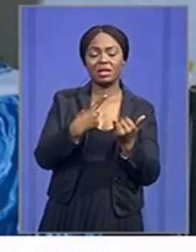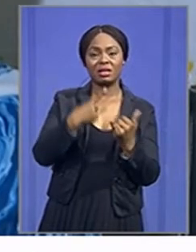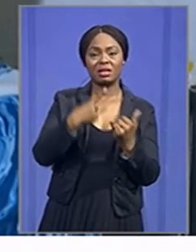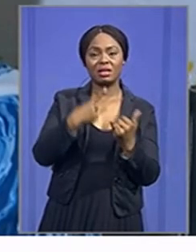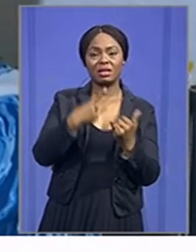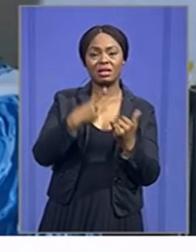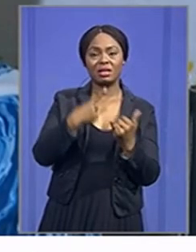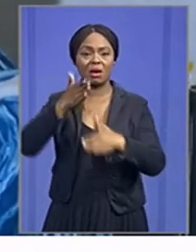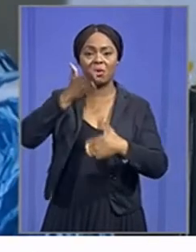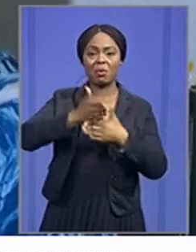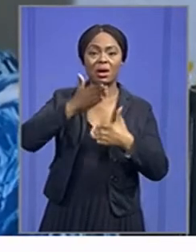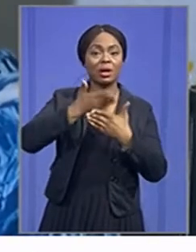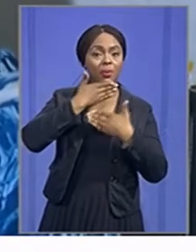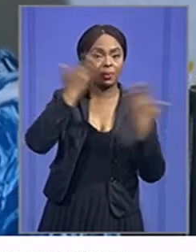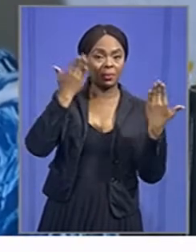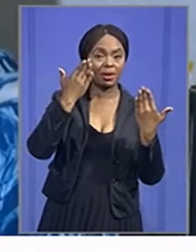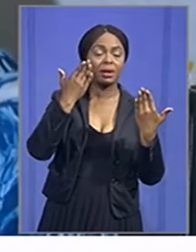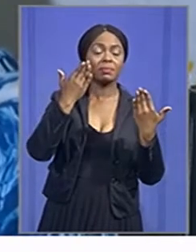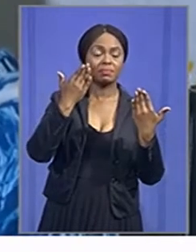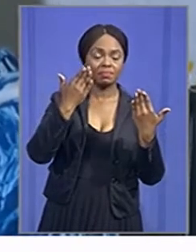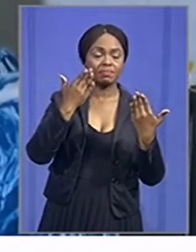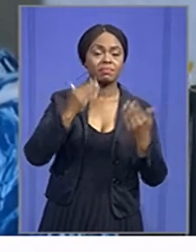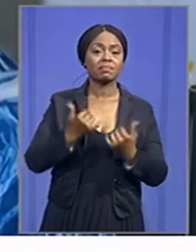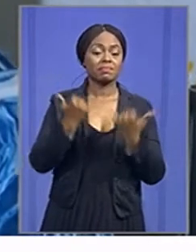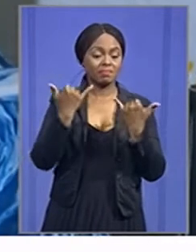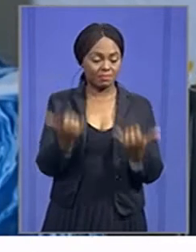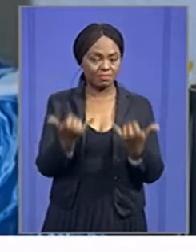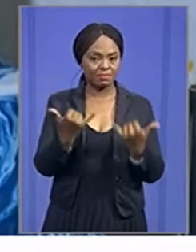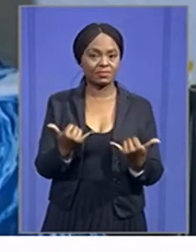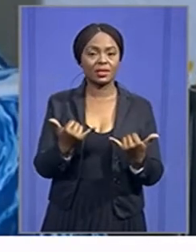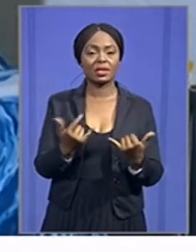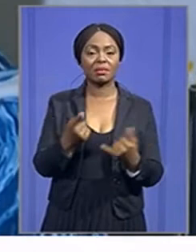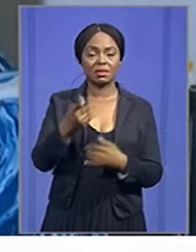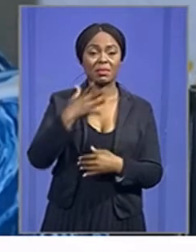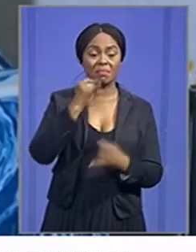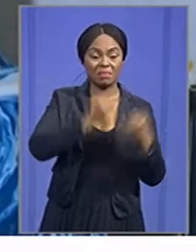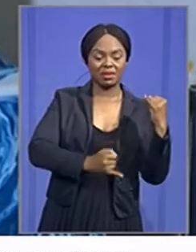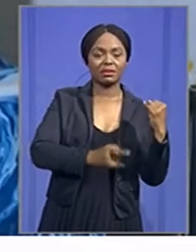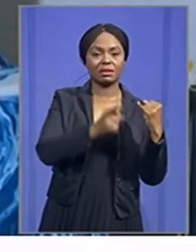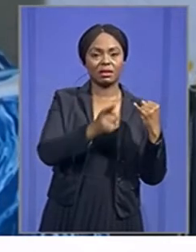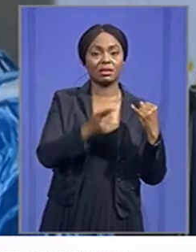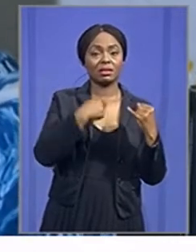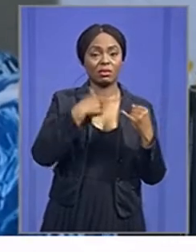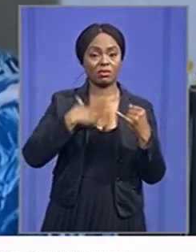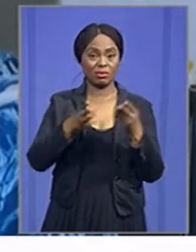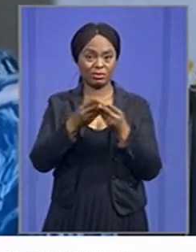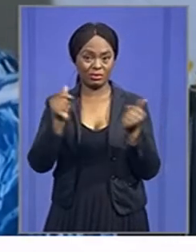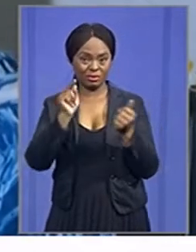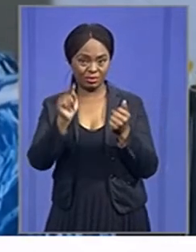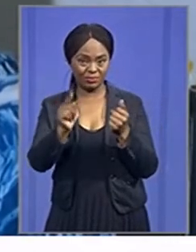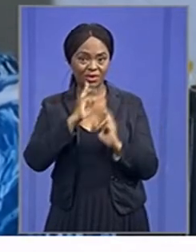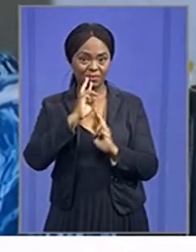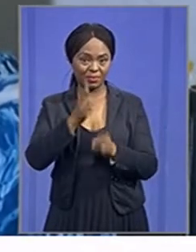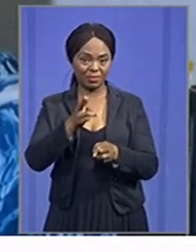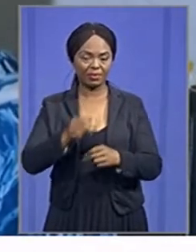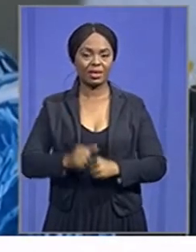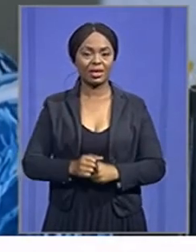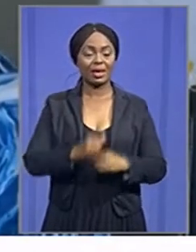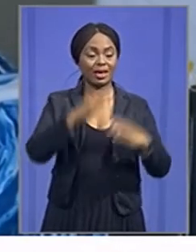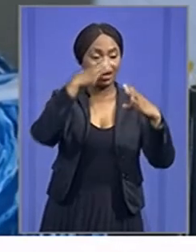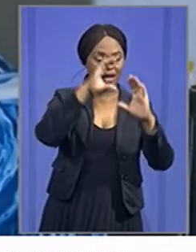working. Now, just for correction, for the record, the cameras